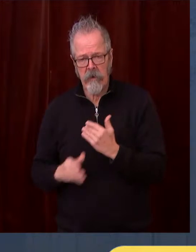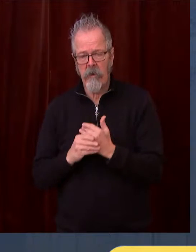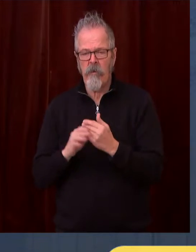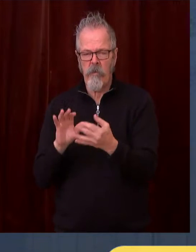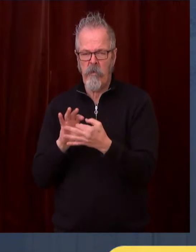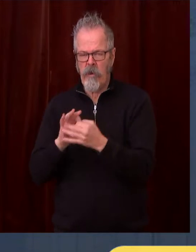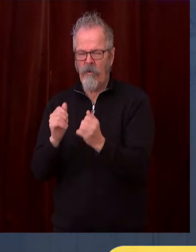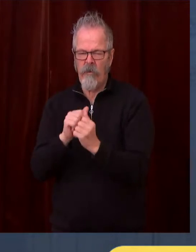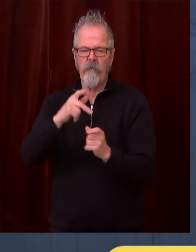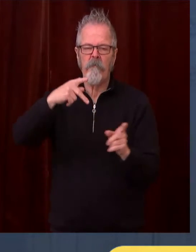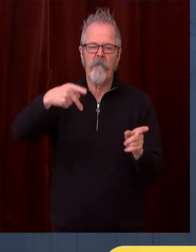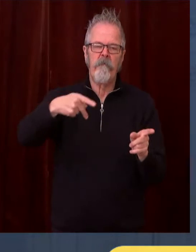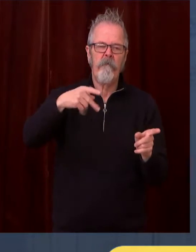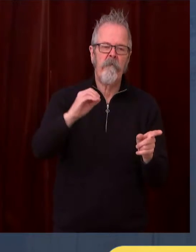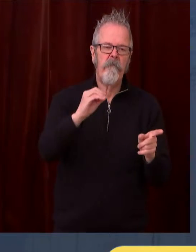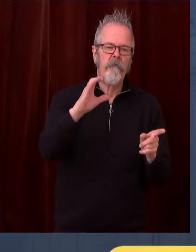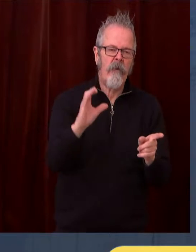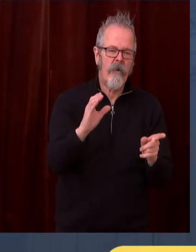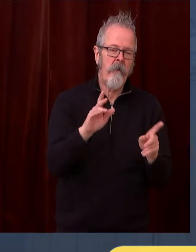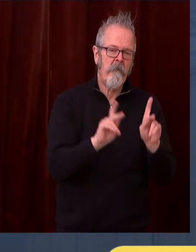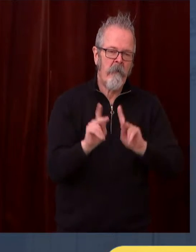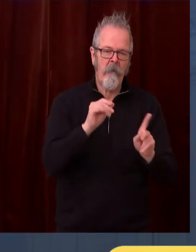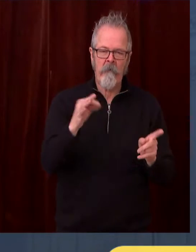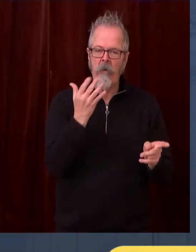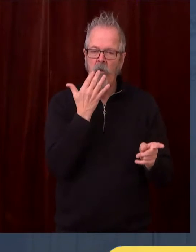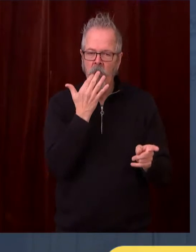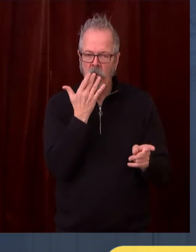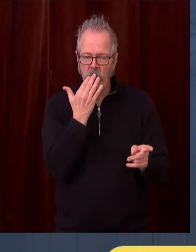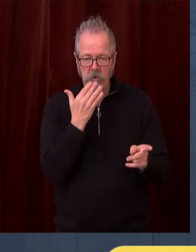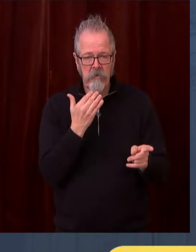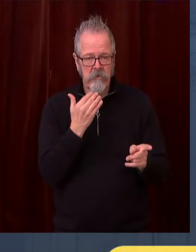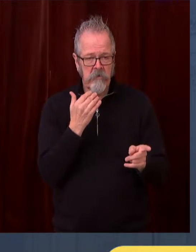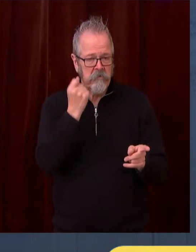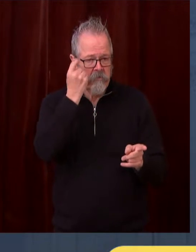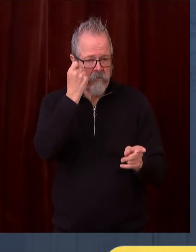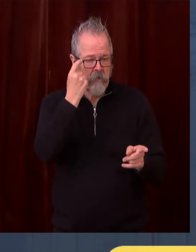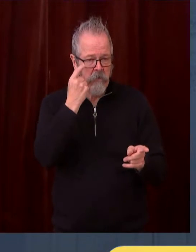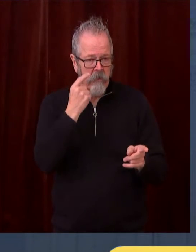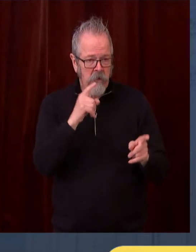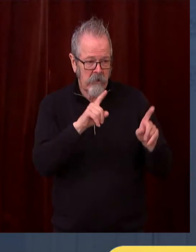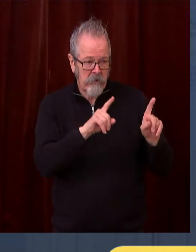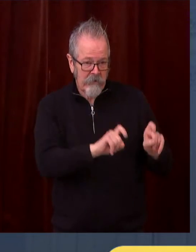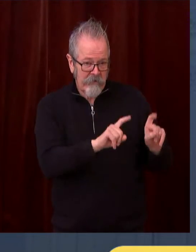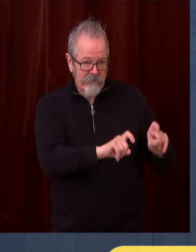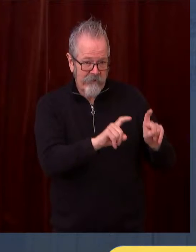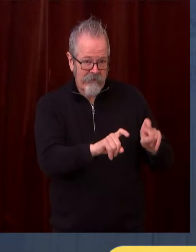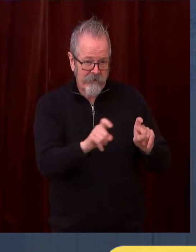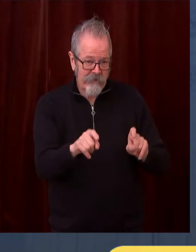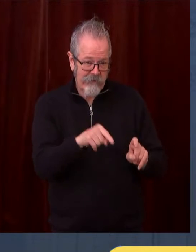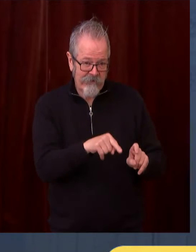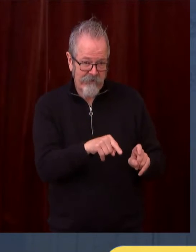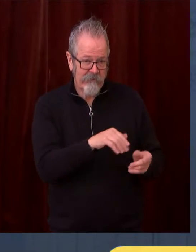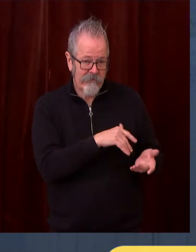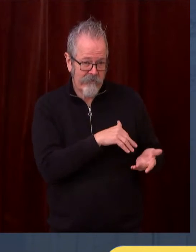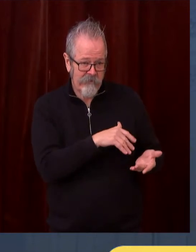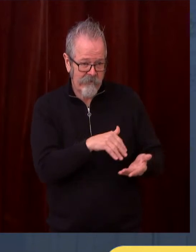been demonstrated that the trials did focus on equity to make sure that there wasn't some